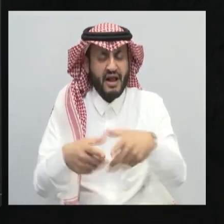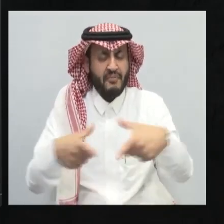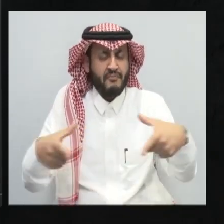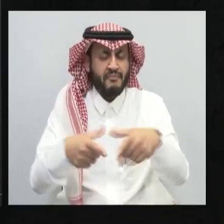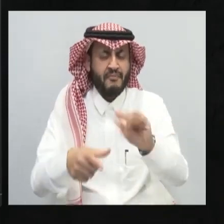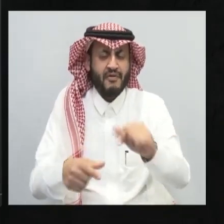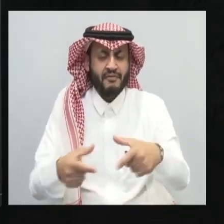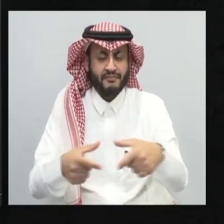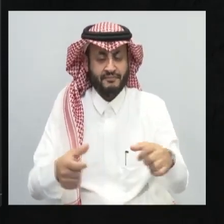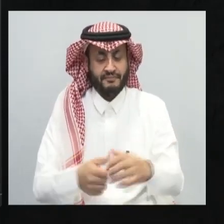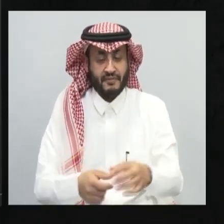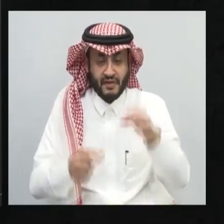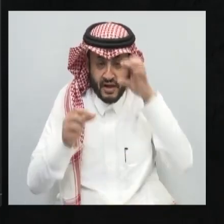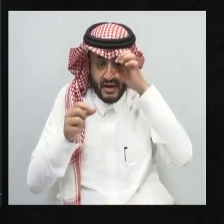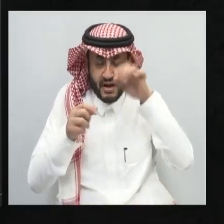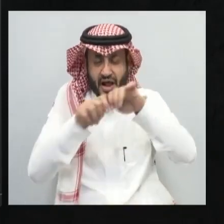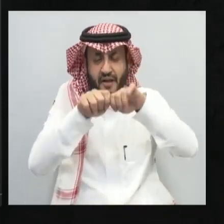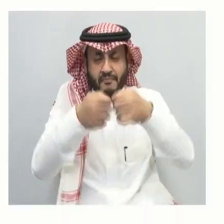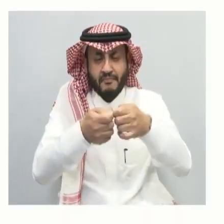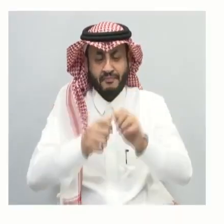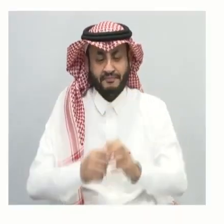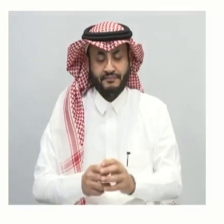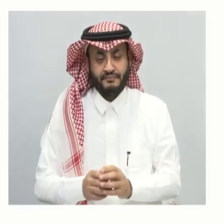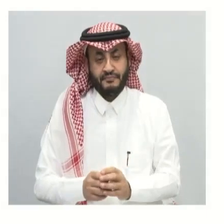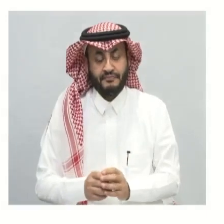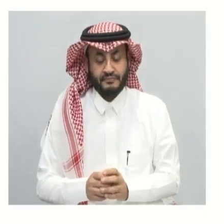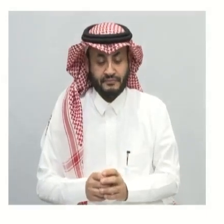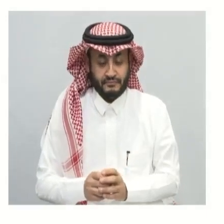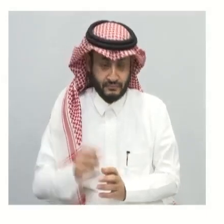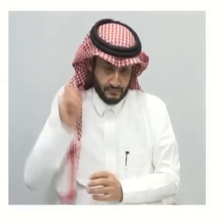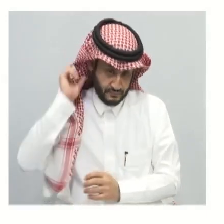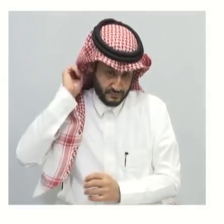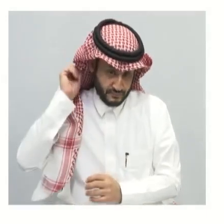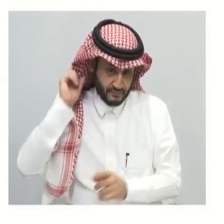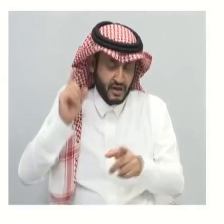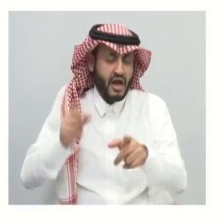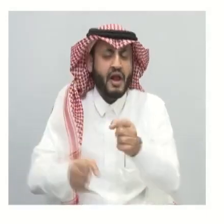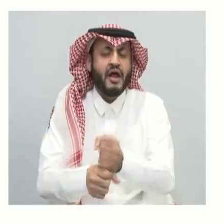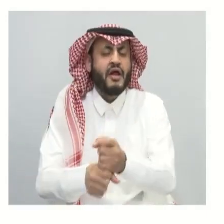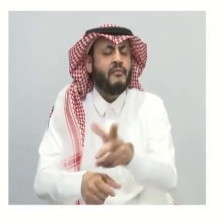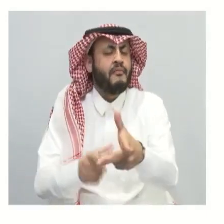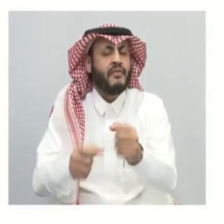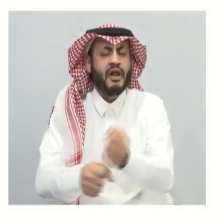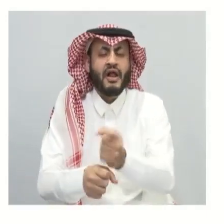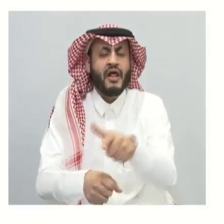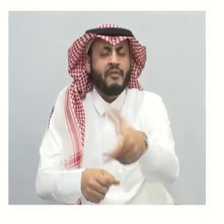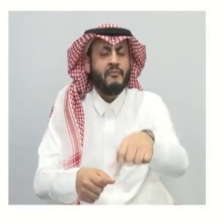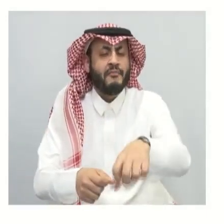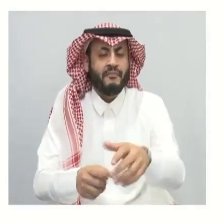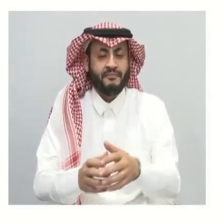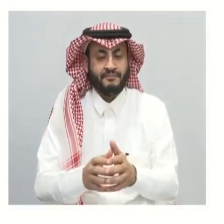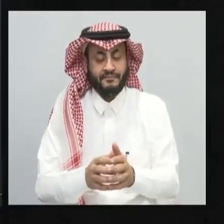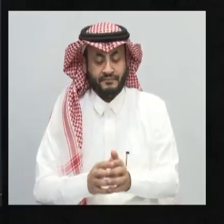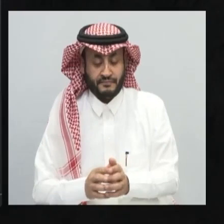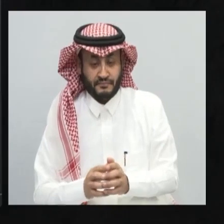size. The eyeglasses were broken. Then speaking about what did you do towards the faulty item?